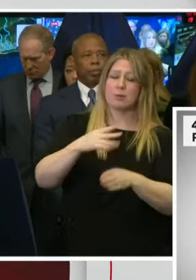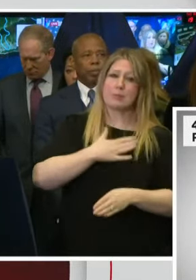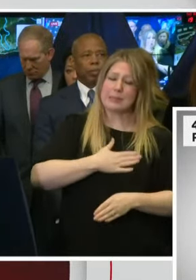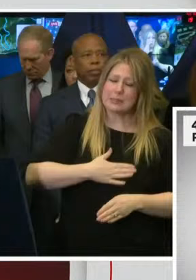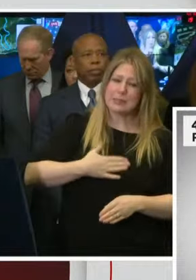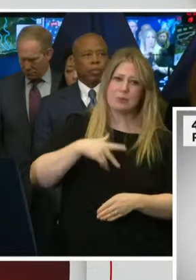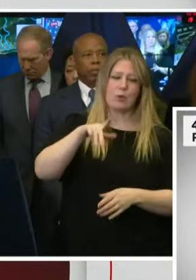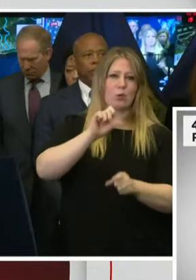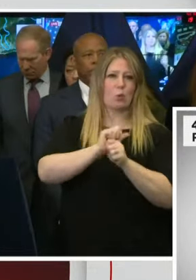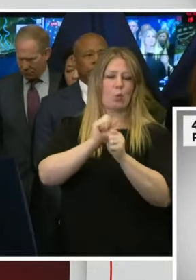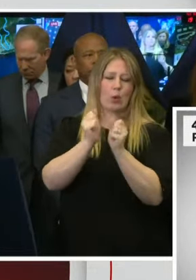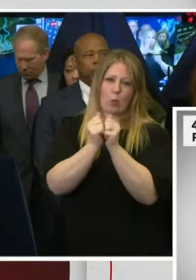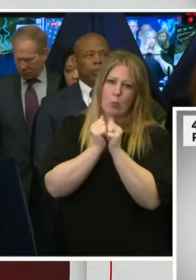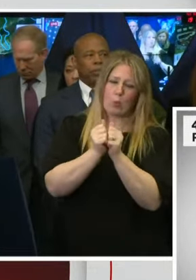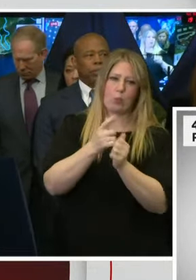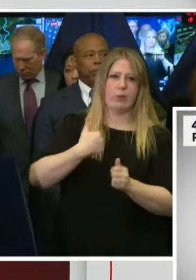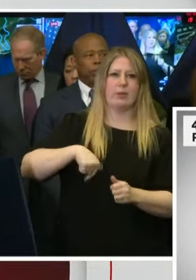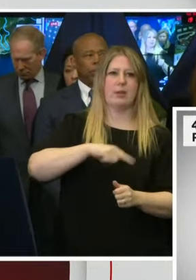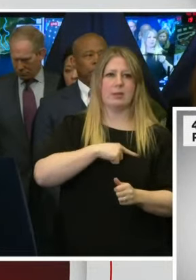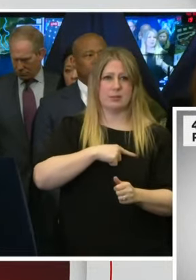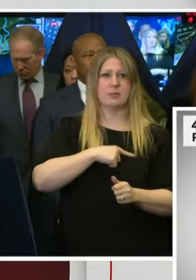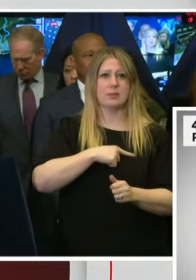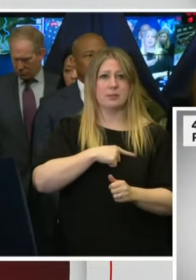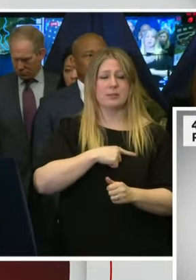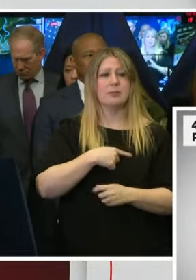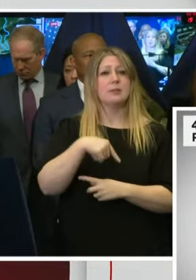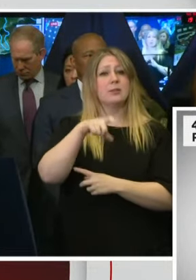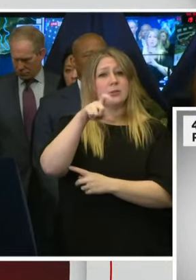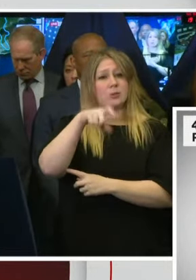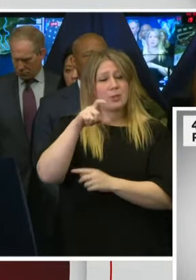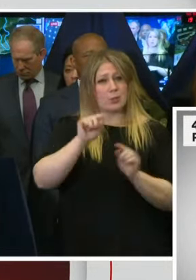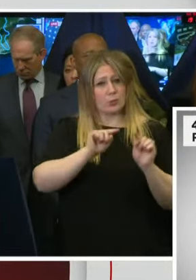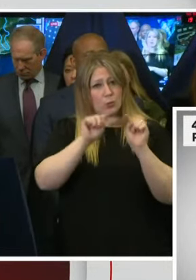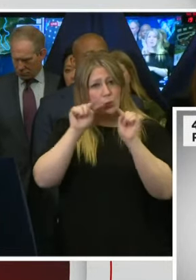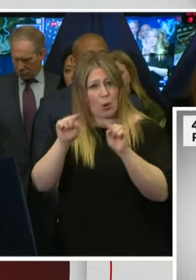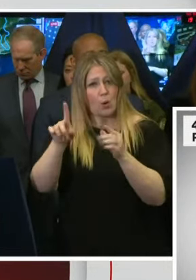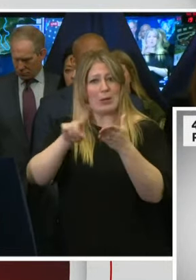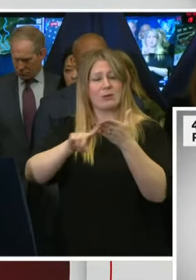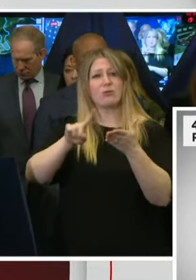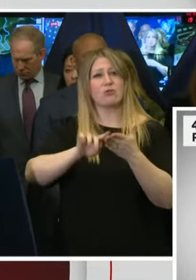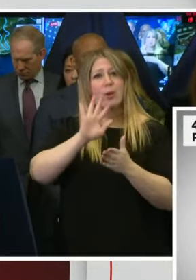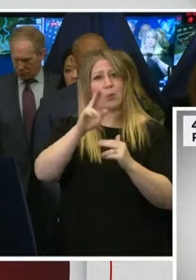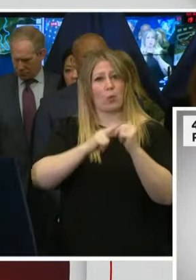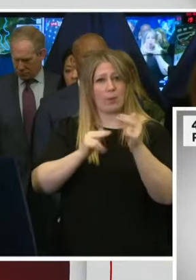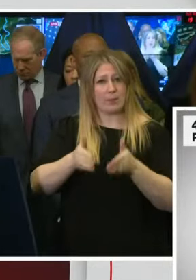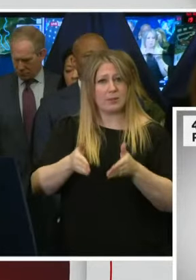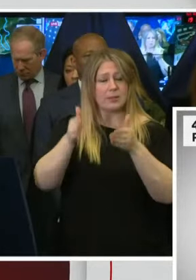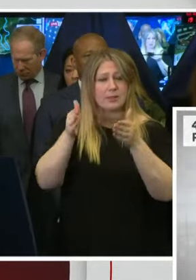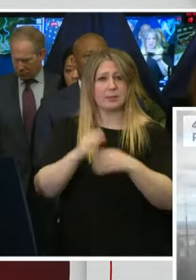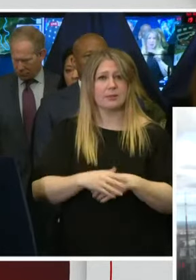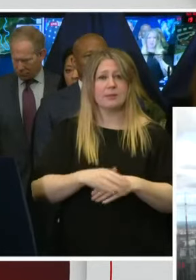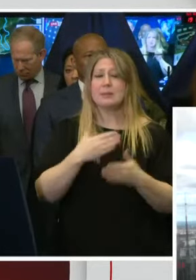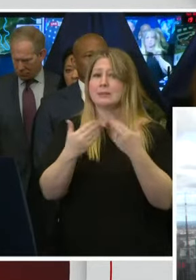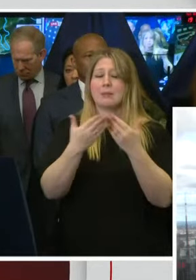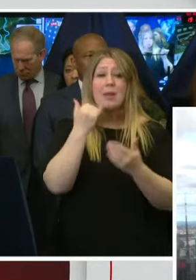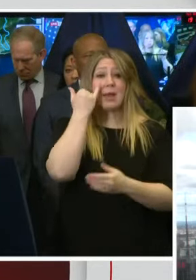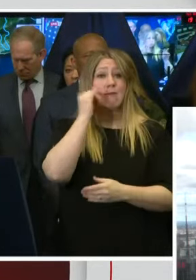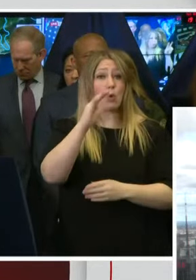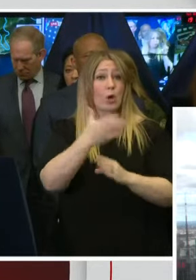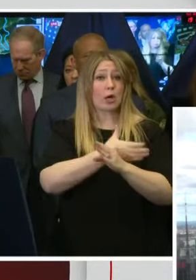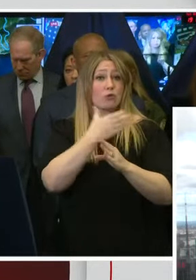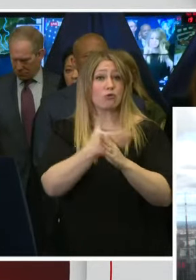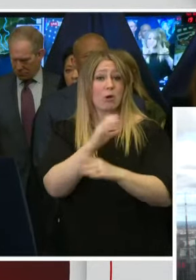to remind all of our construction professionals, you need to go out and check on your buildings, even if those sites are closed,